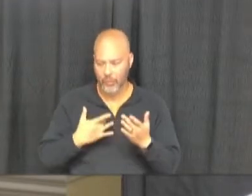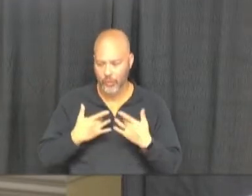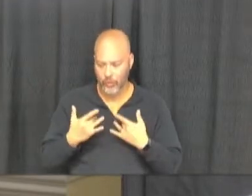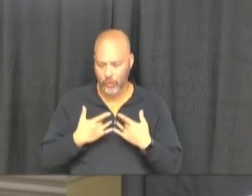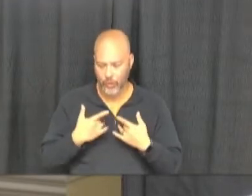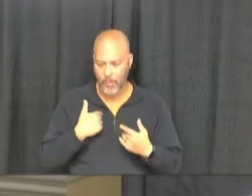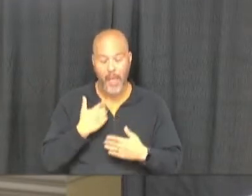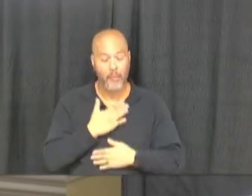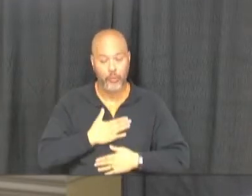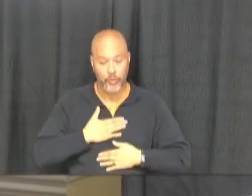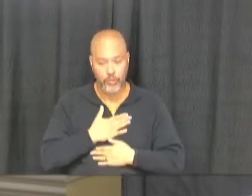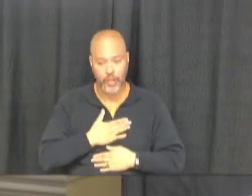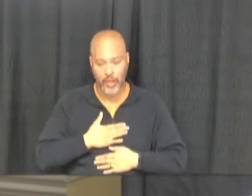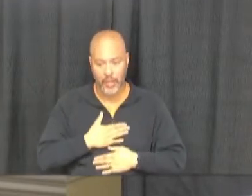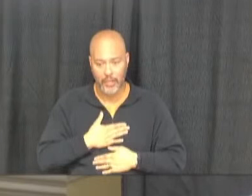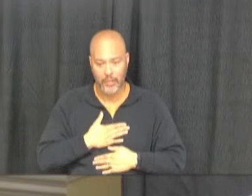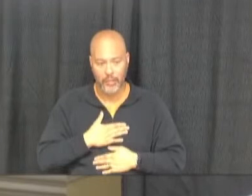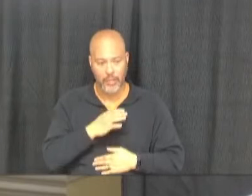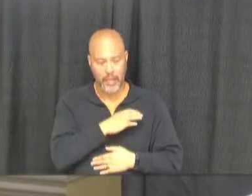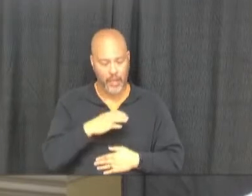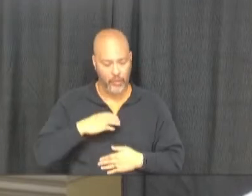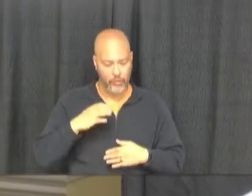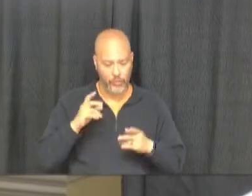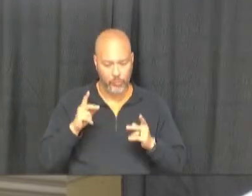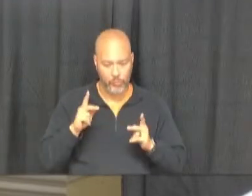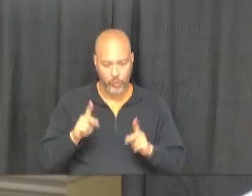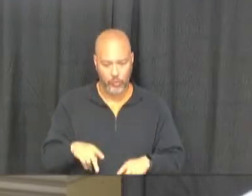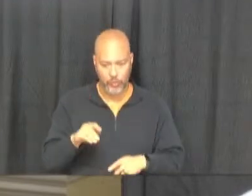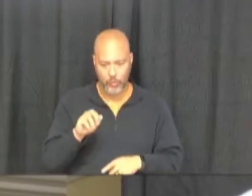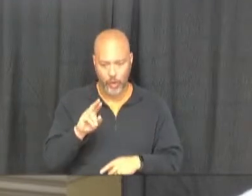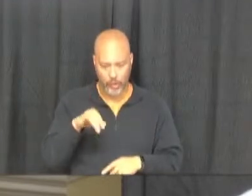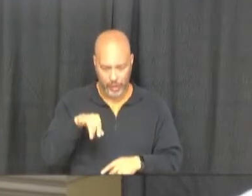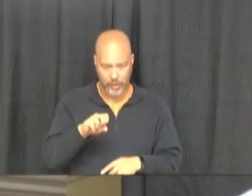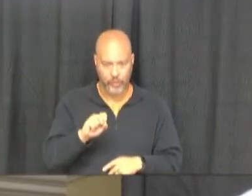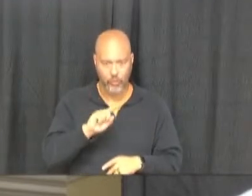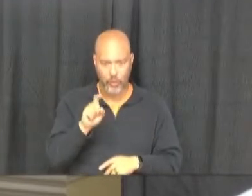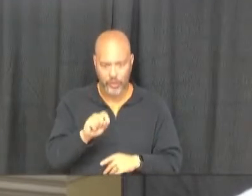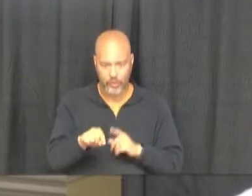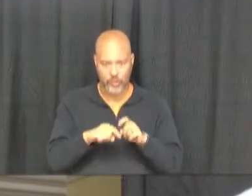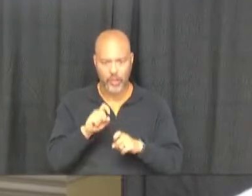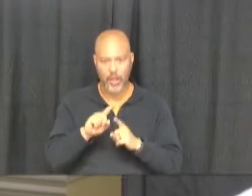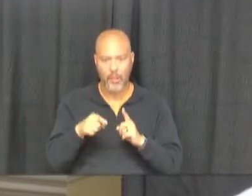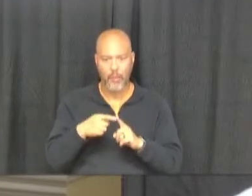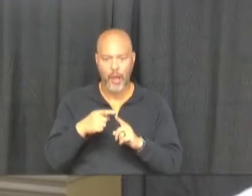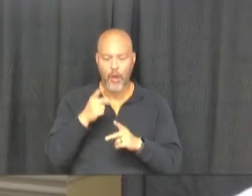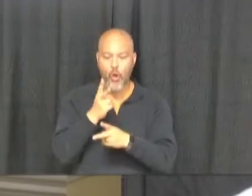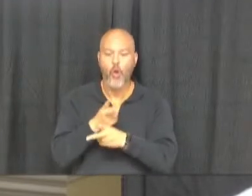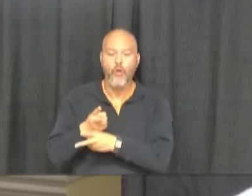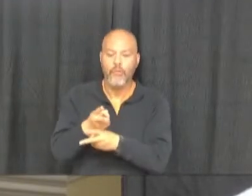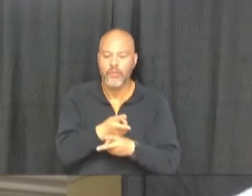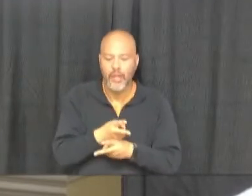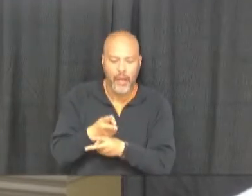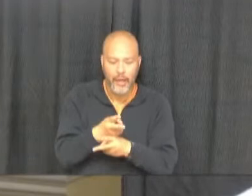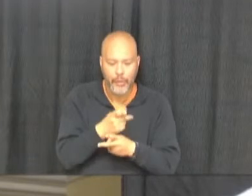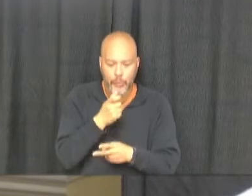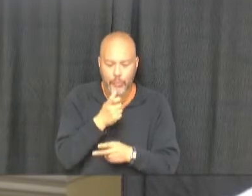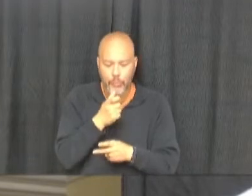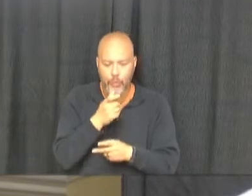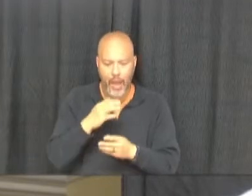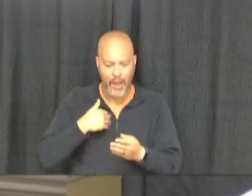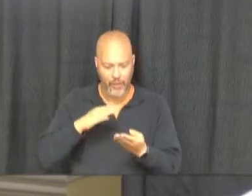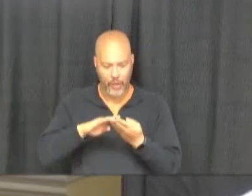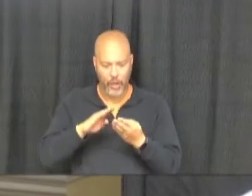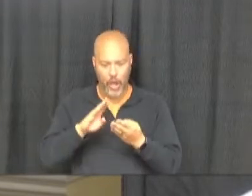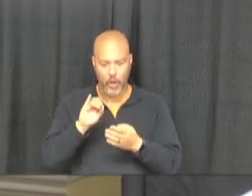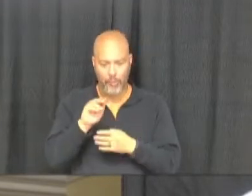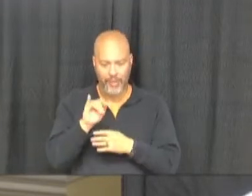I appreciate Councilperson Marquis' question again about oversight and committee oversight,